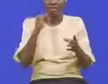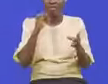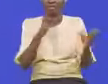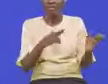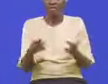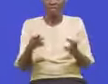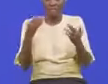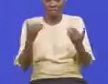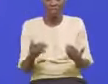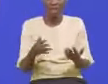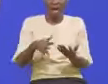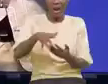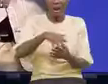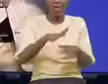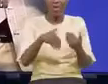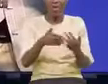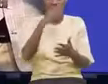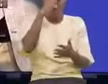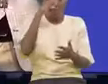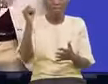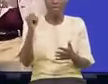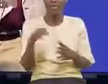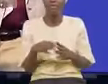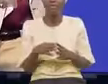Nuvɔ le amewo katã dome.